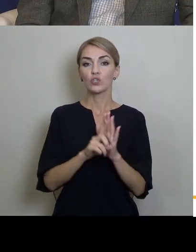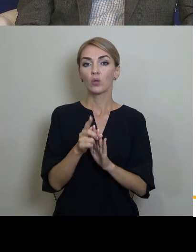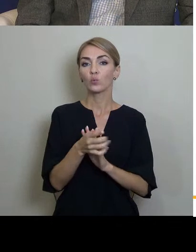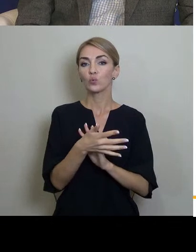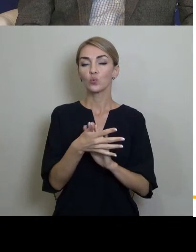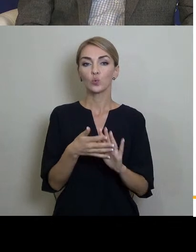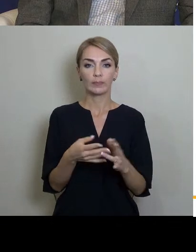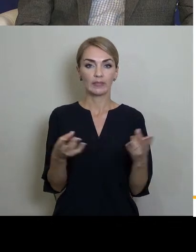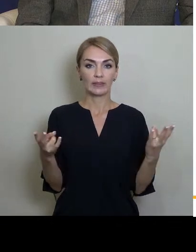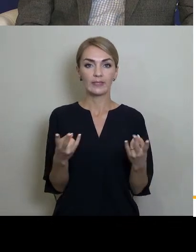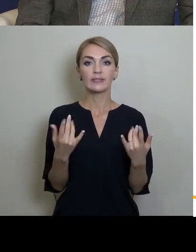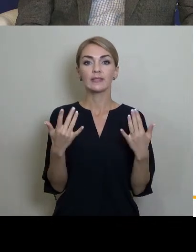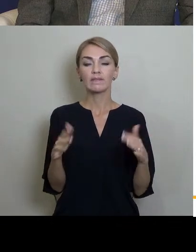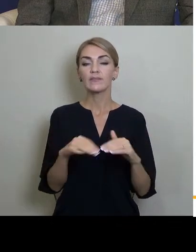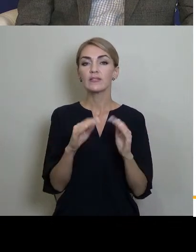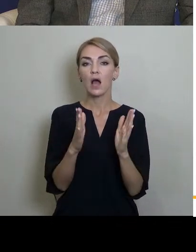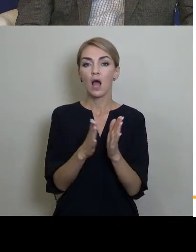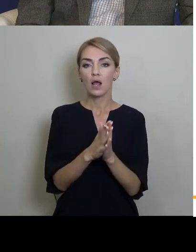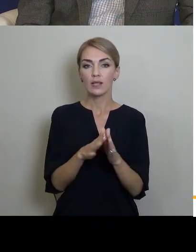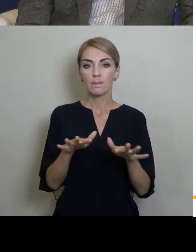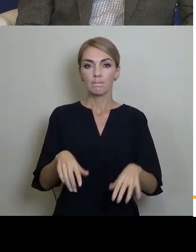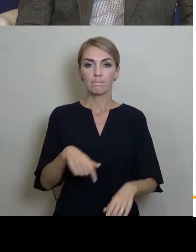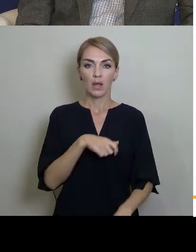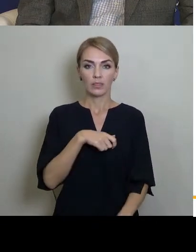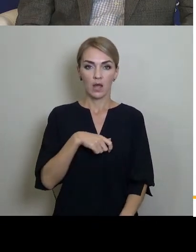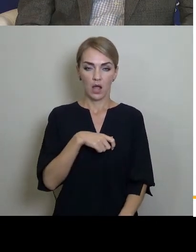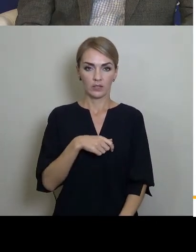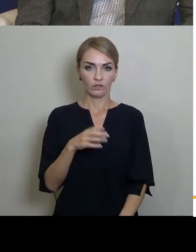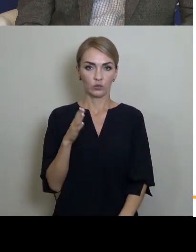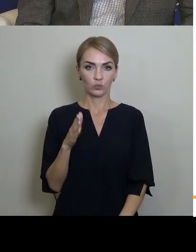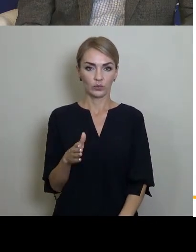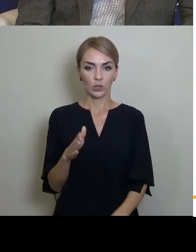have to understand how many mandates are